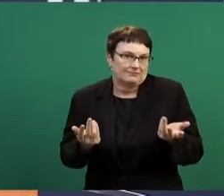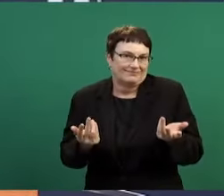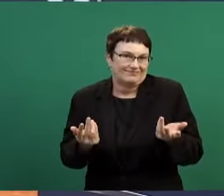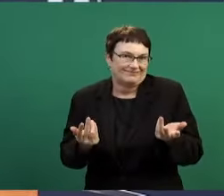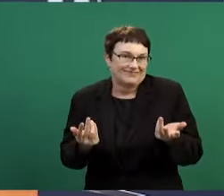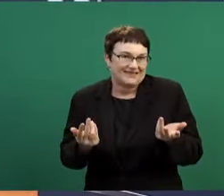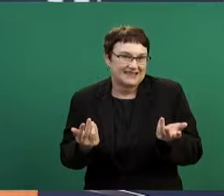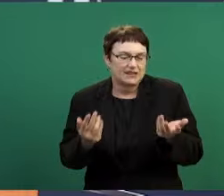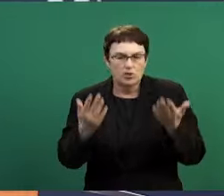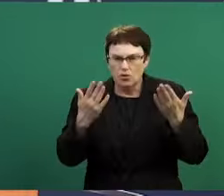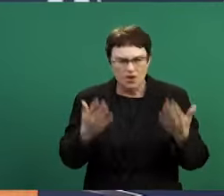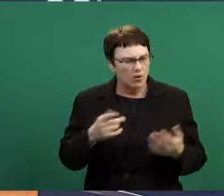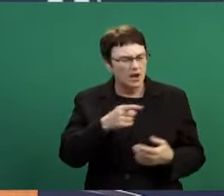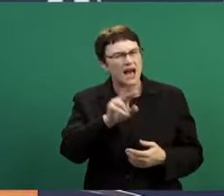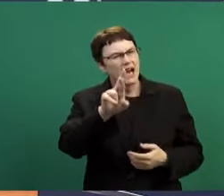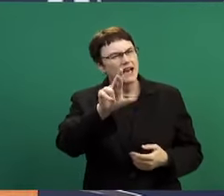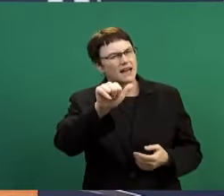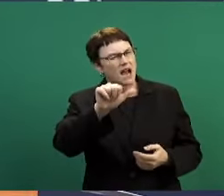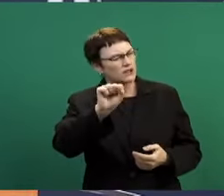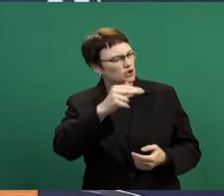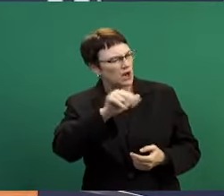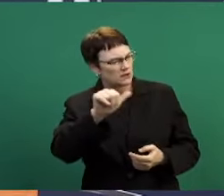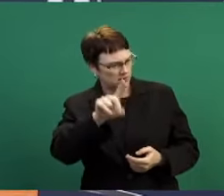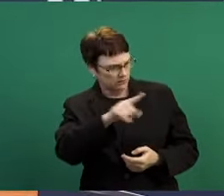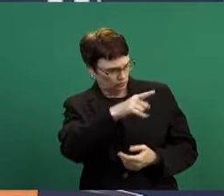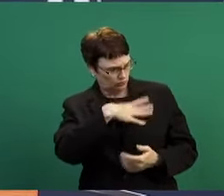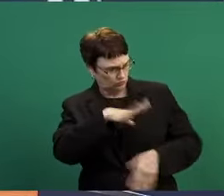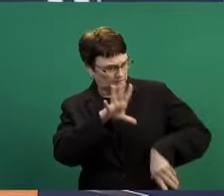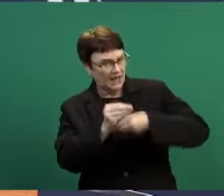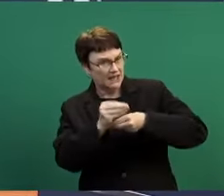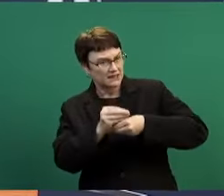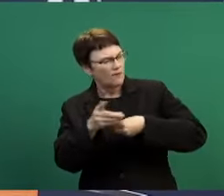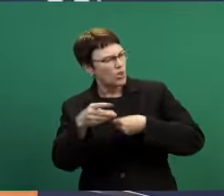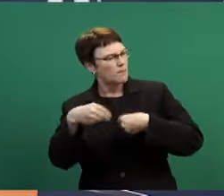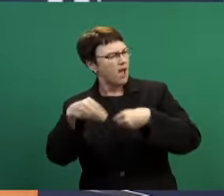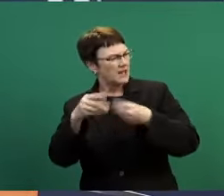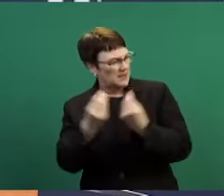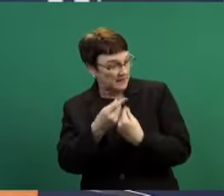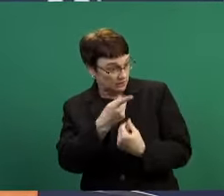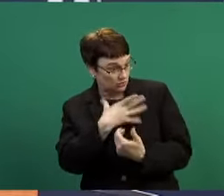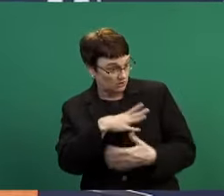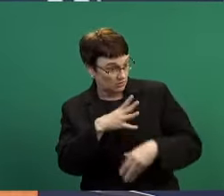Rasha, do you want to add anything on the markets thing before I get to the thing?